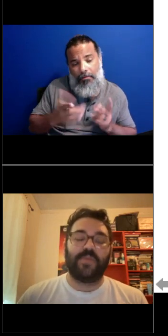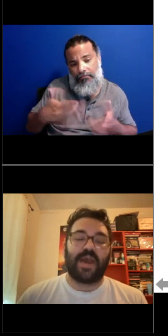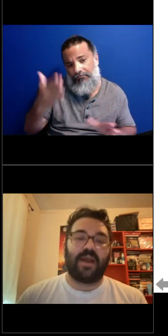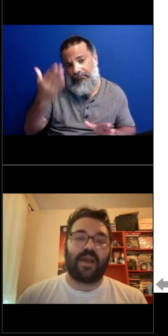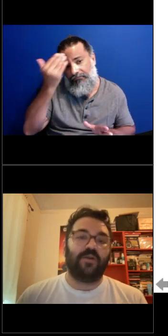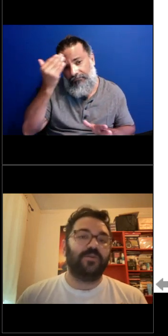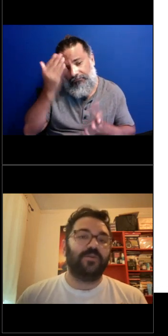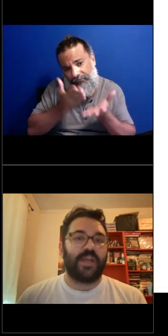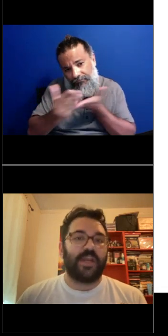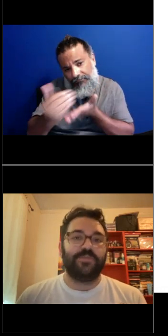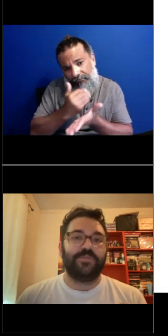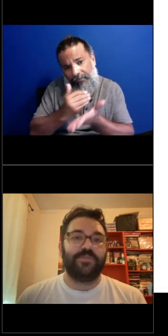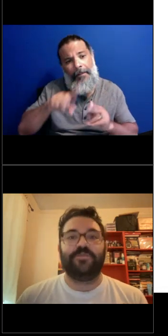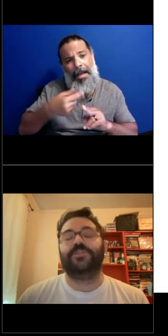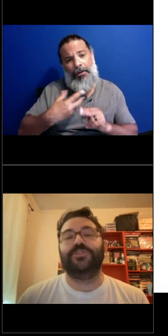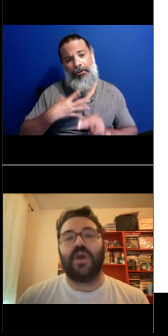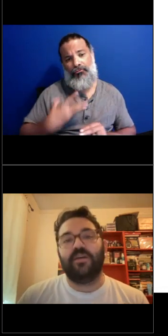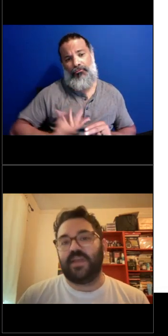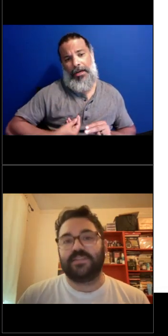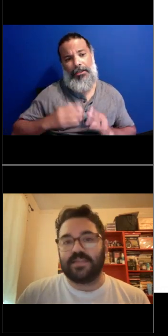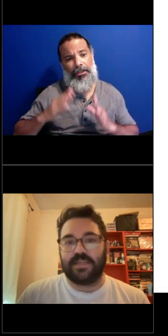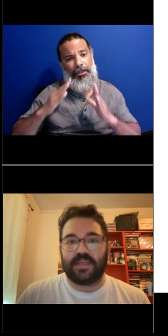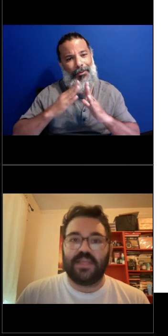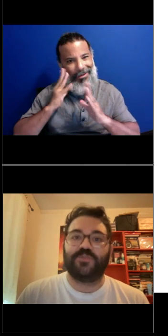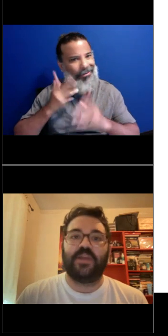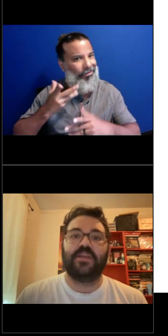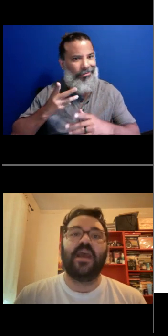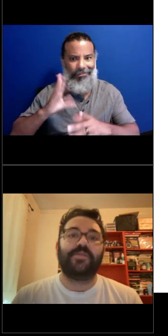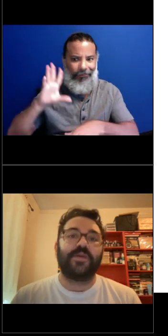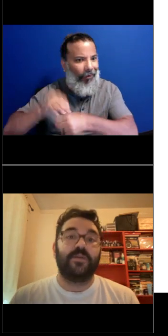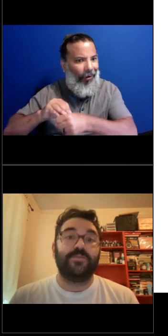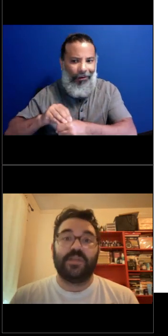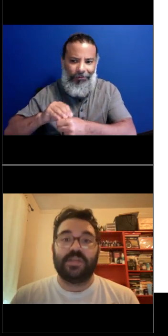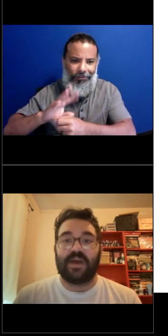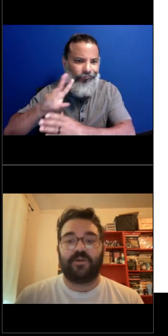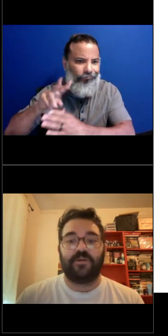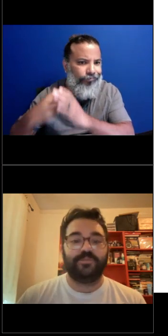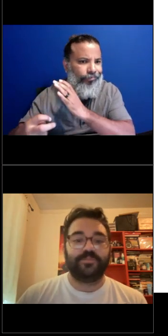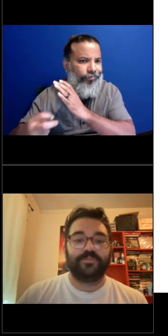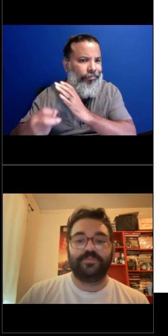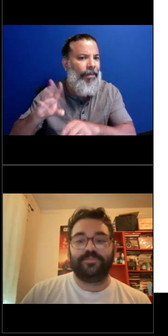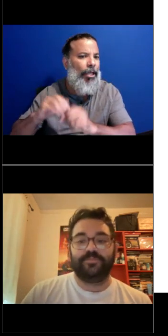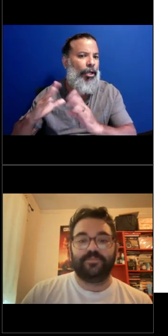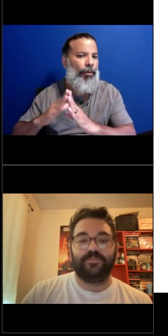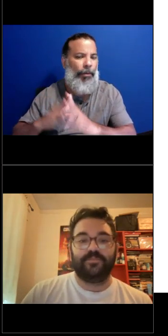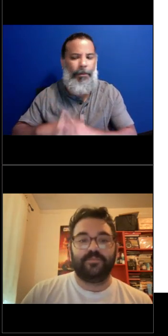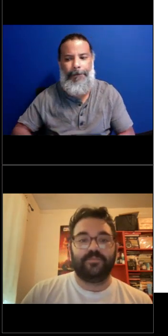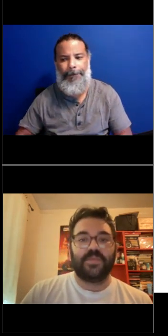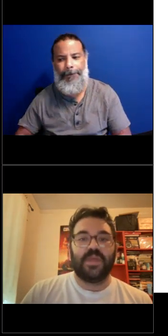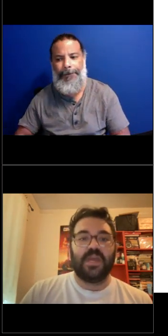knowledgeable about trans communities by virtue of extended engagement at the community level.